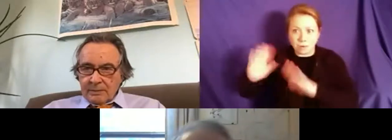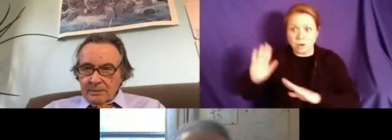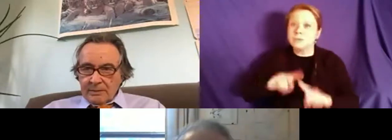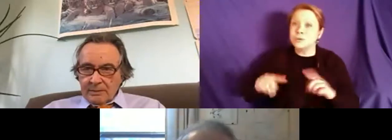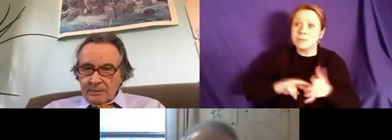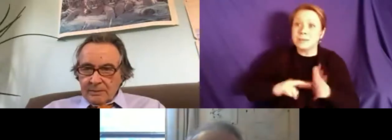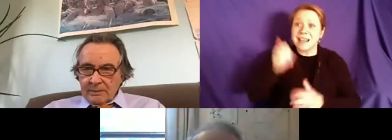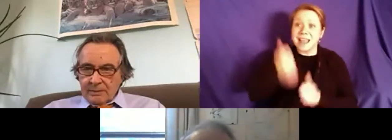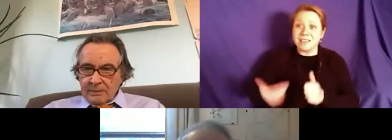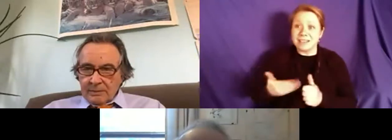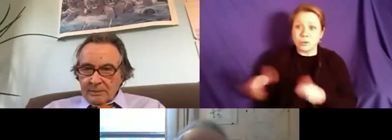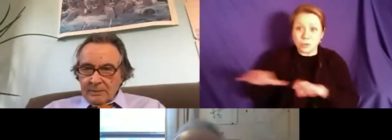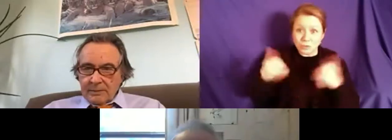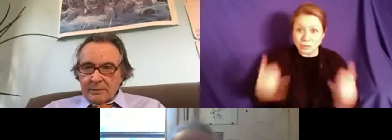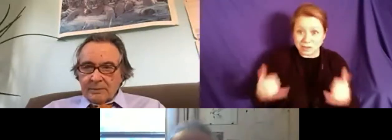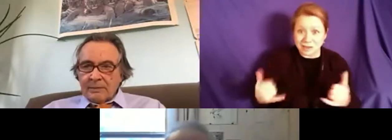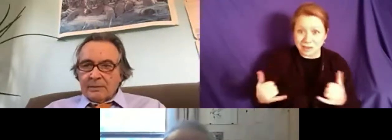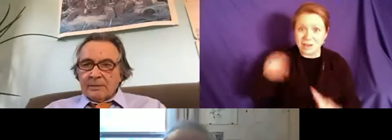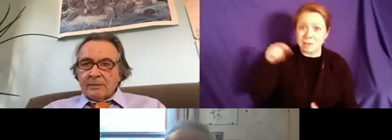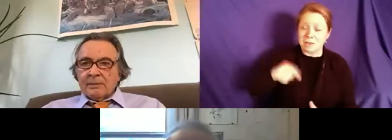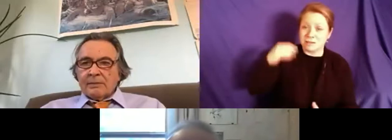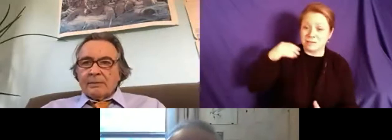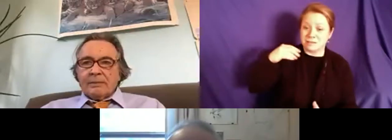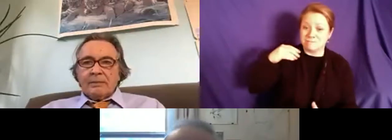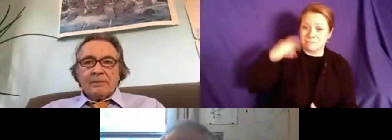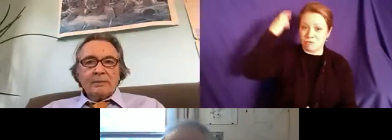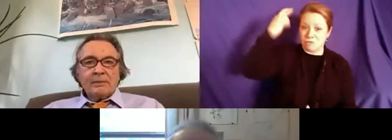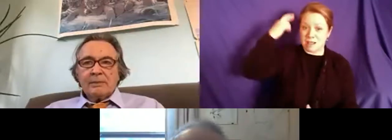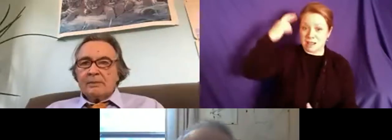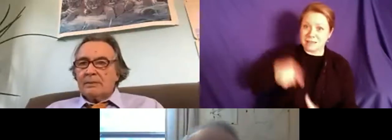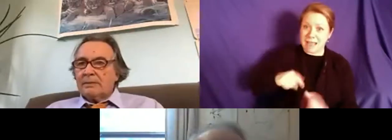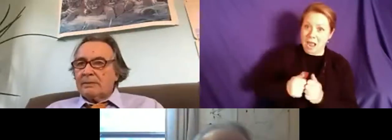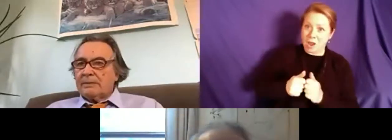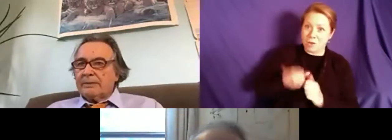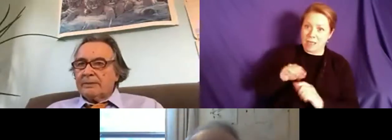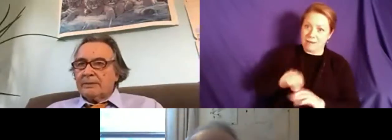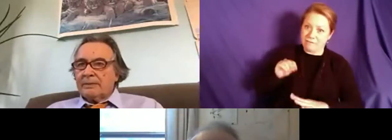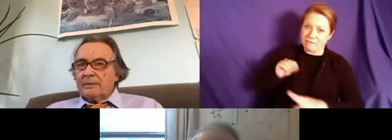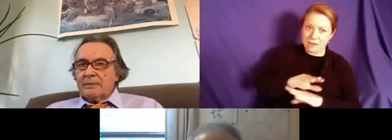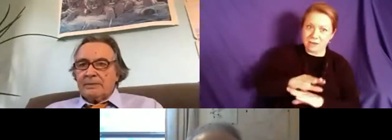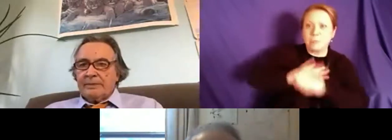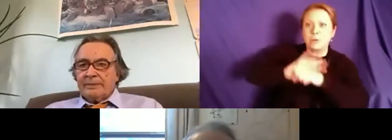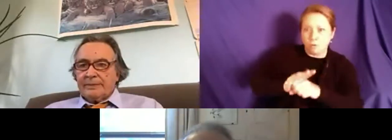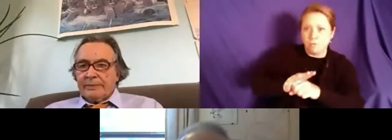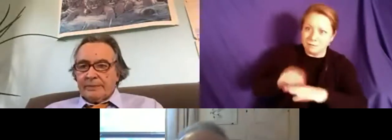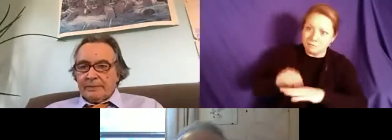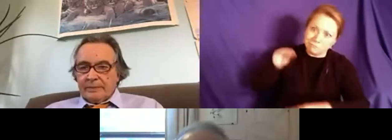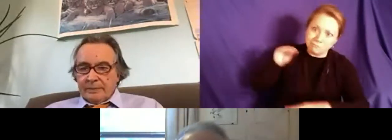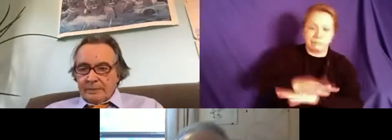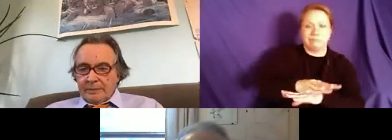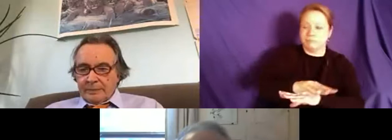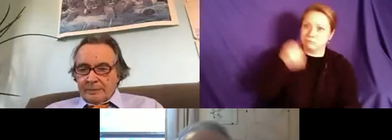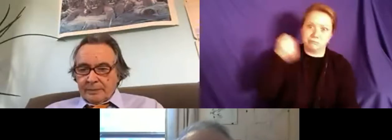days is the realization of the effect that the COVID-19 pandemic has had